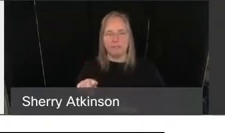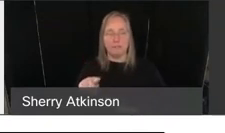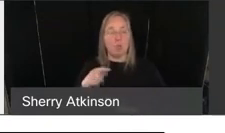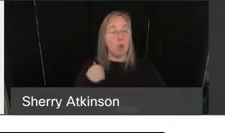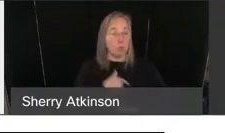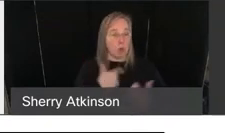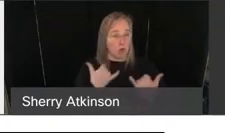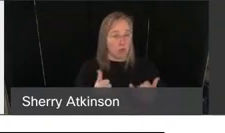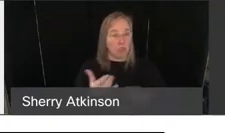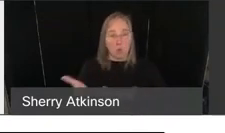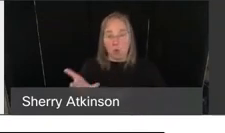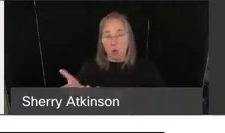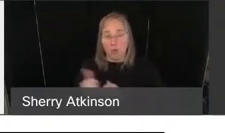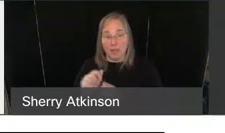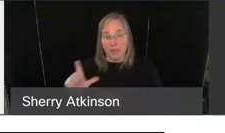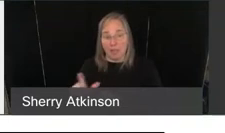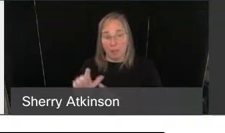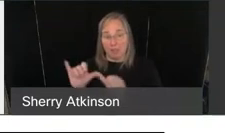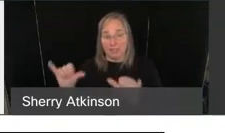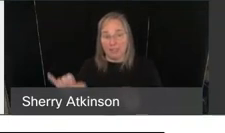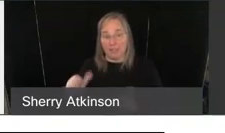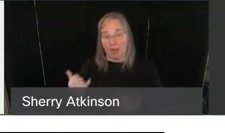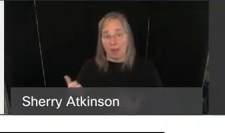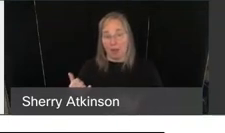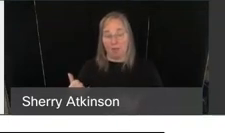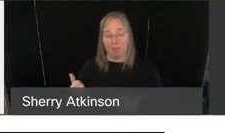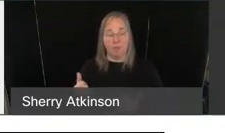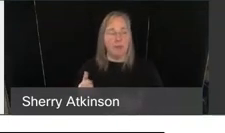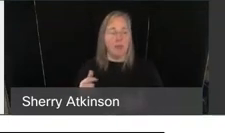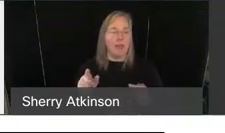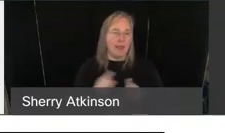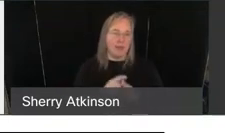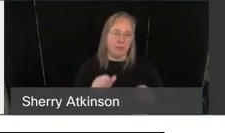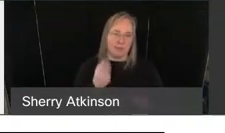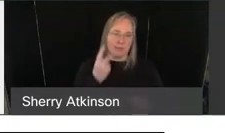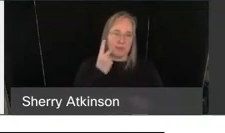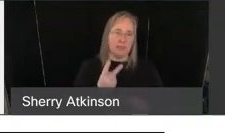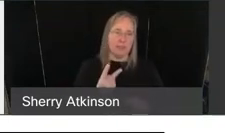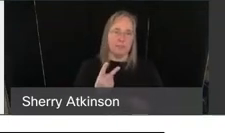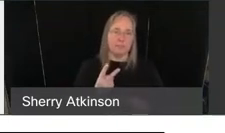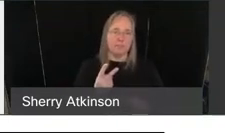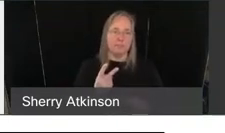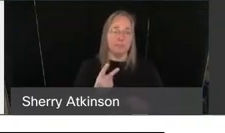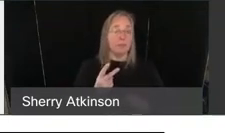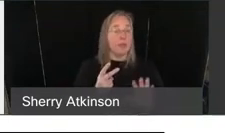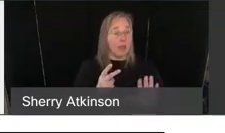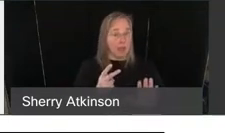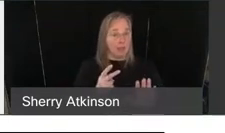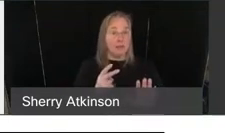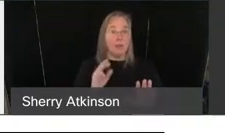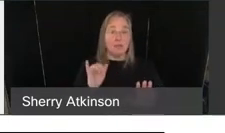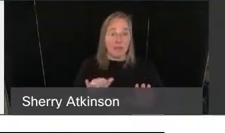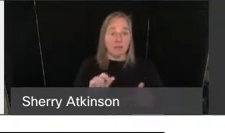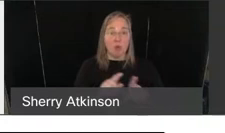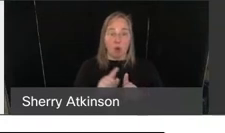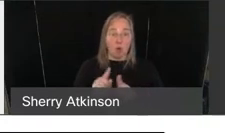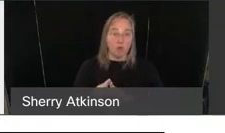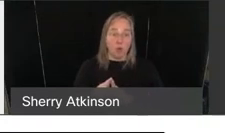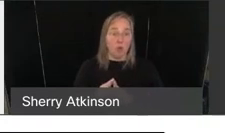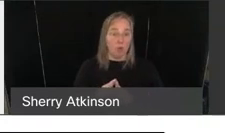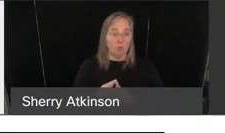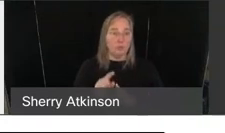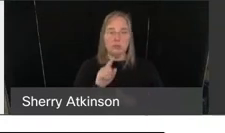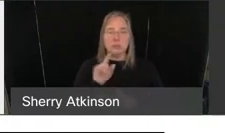the library system right now. As you can see, you know, which was also the case for the new cultural